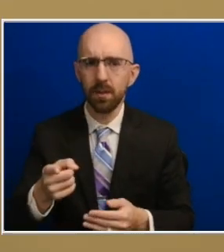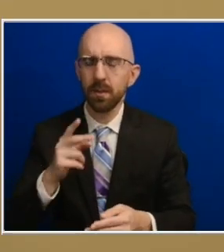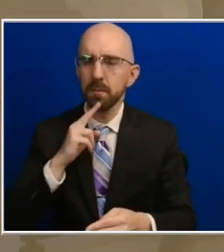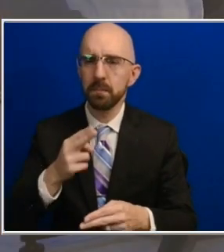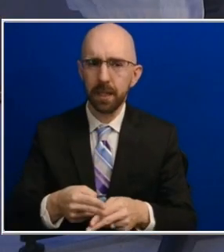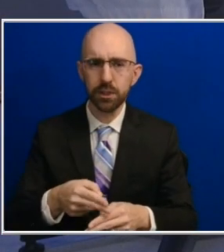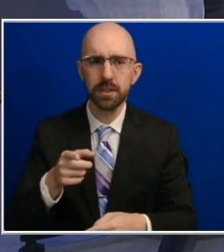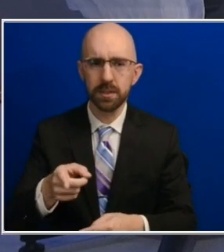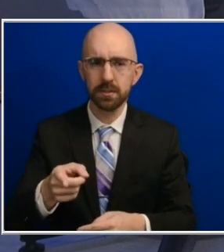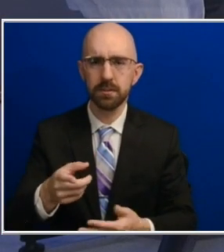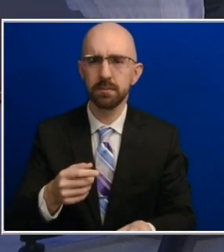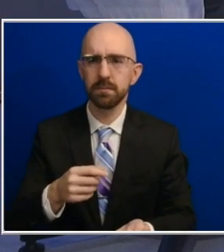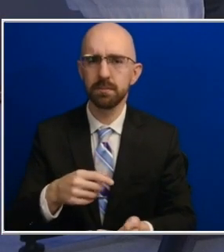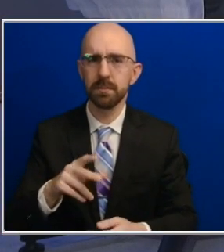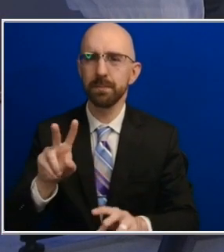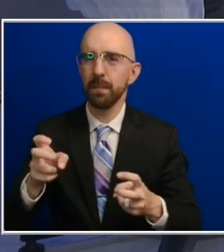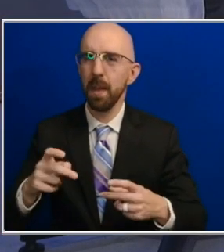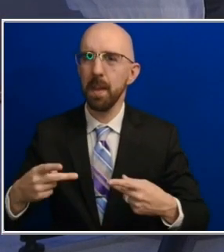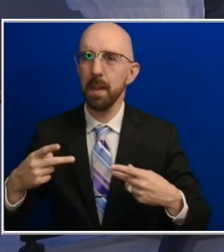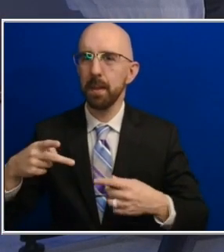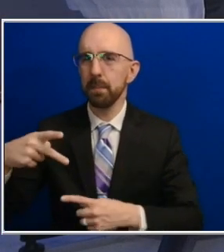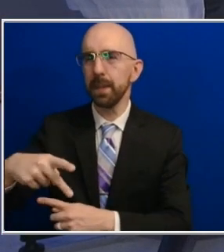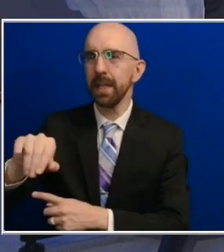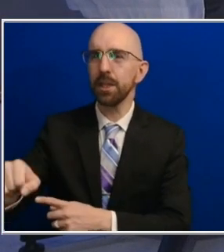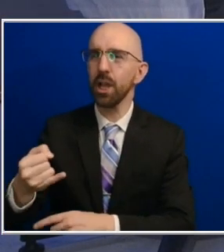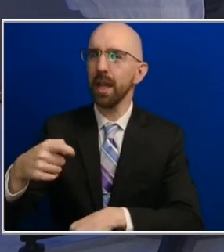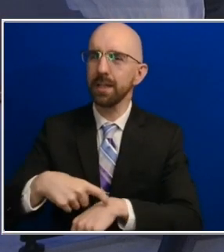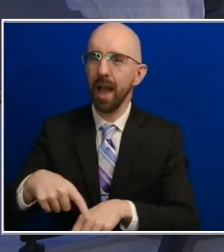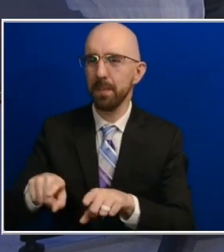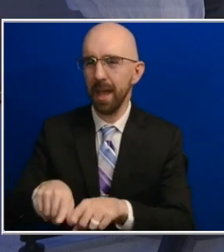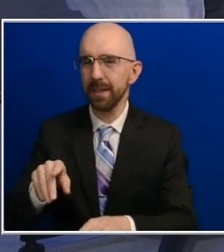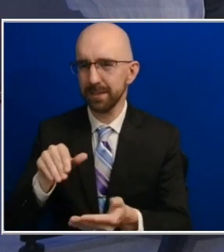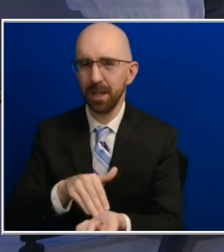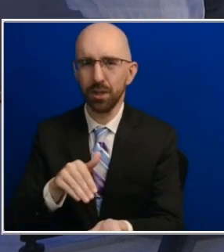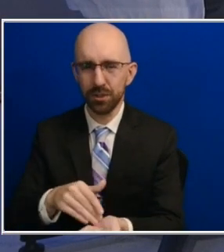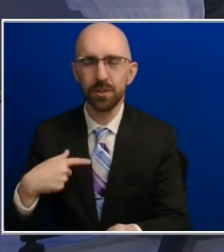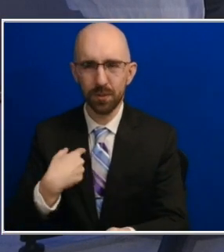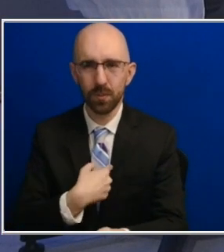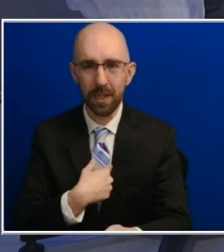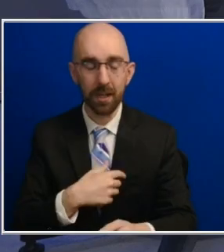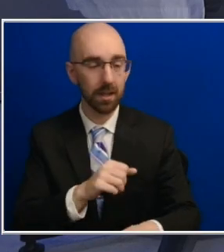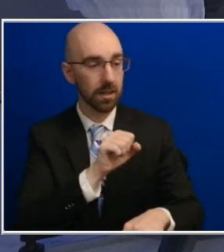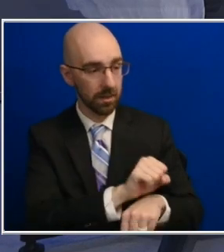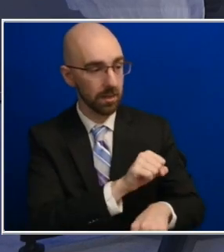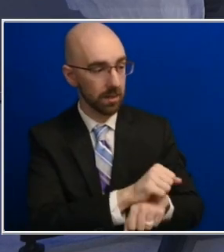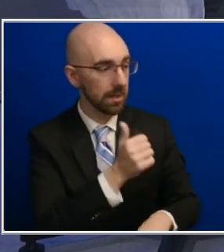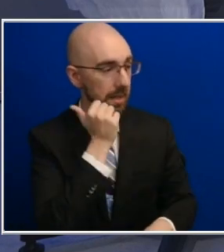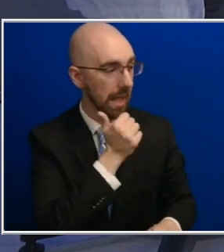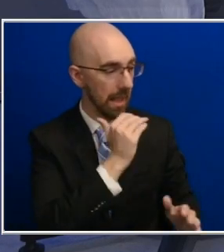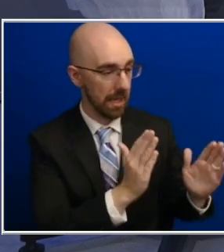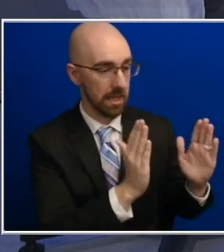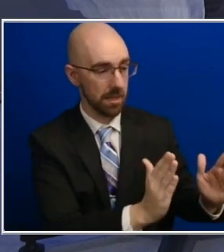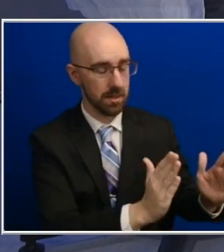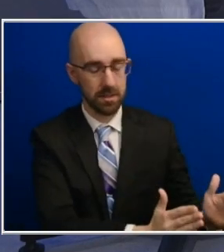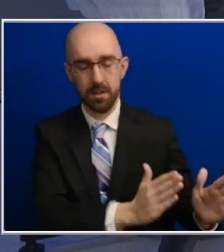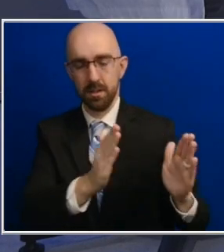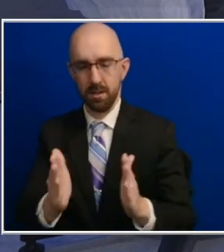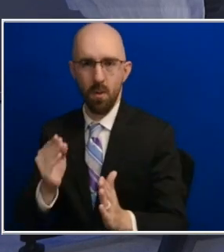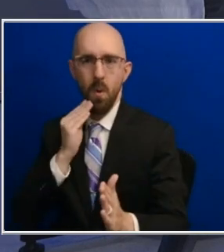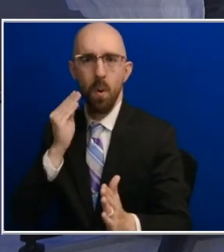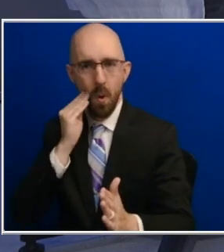talked about it, is pajama time as physicians. The time we spend outside of our daily work, and